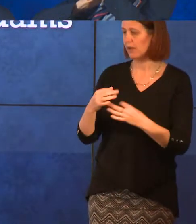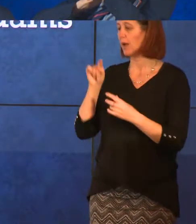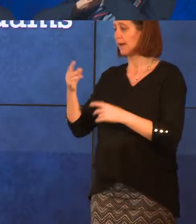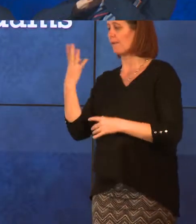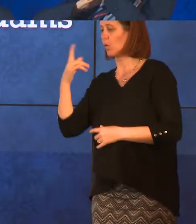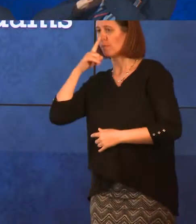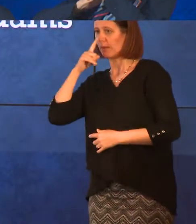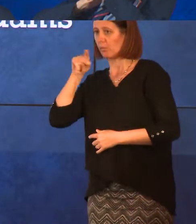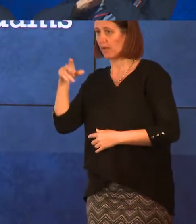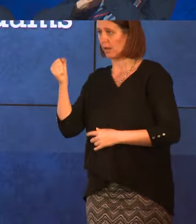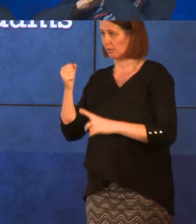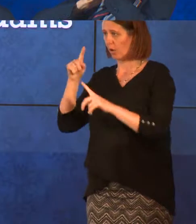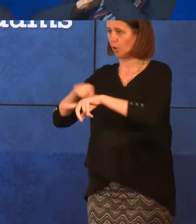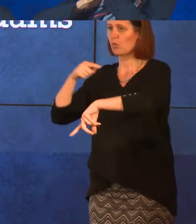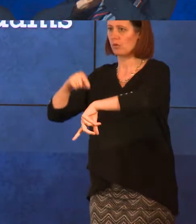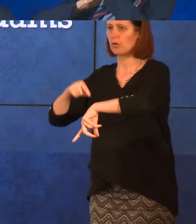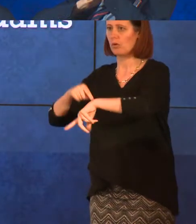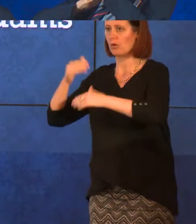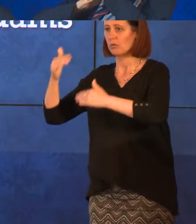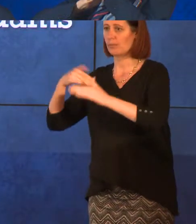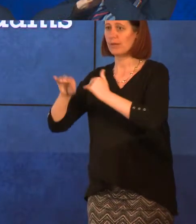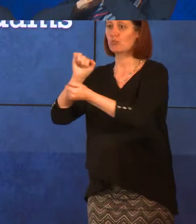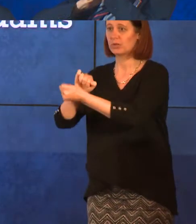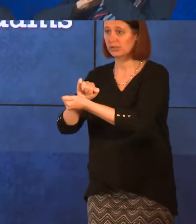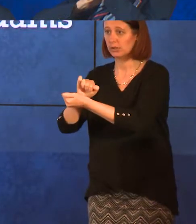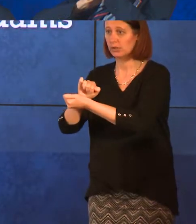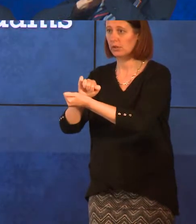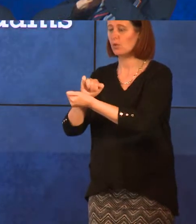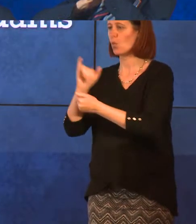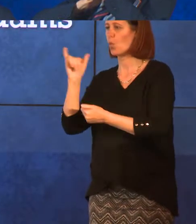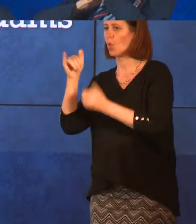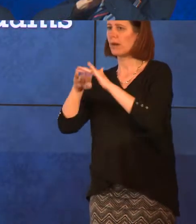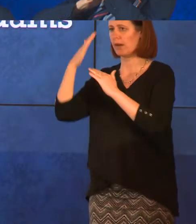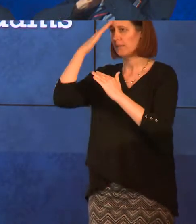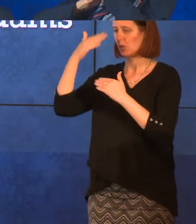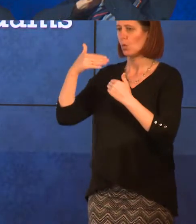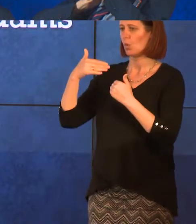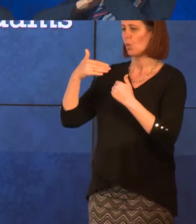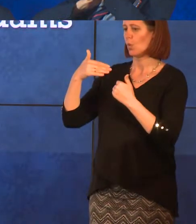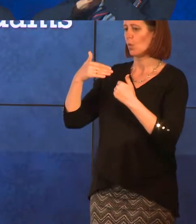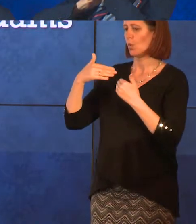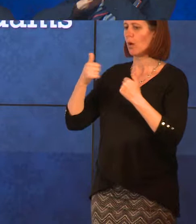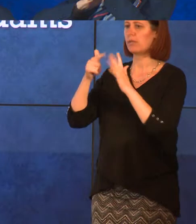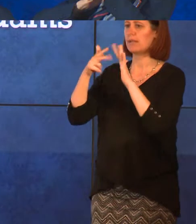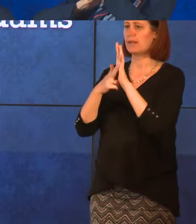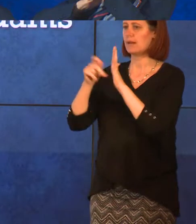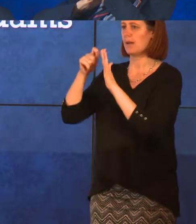people had spent prolonged periods in prison or in a mental inpatient unit, mental health unit,